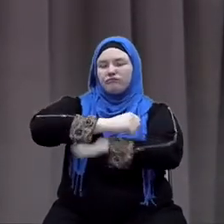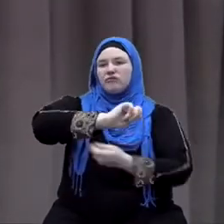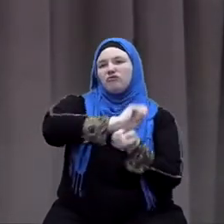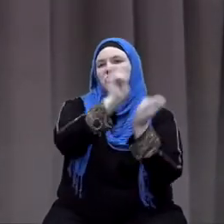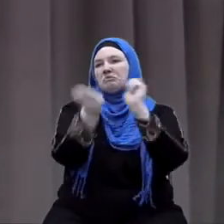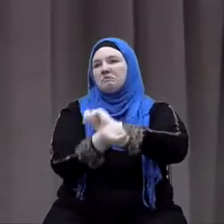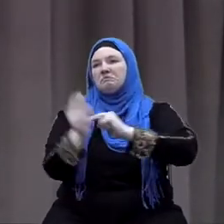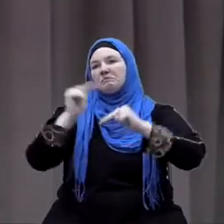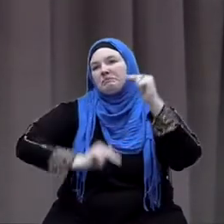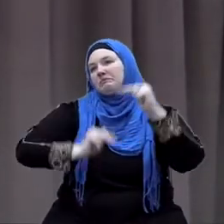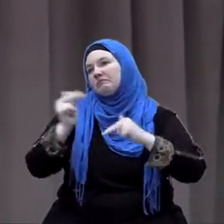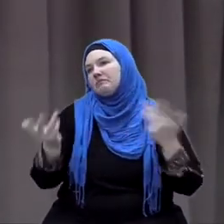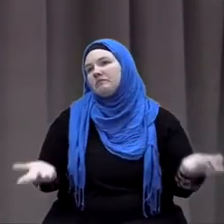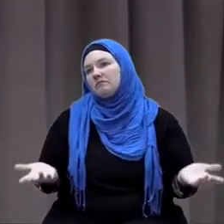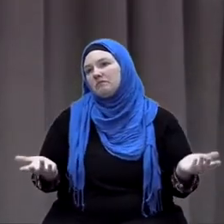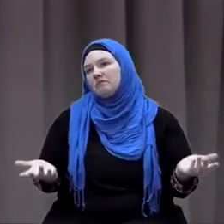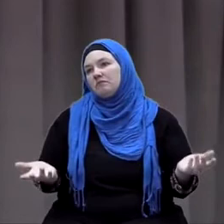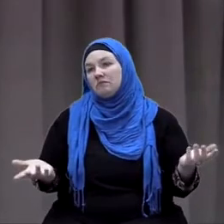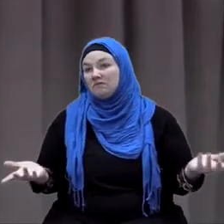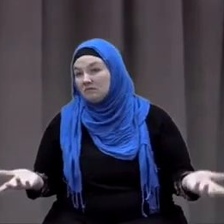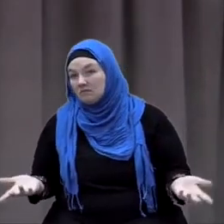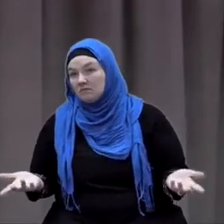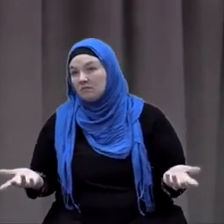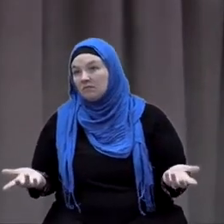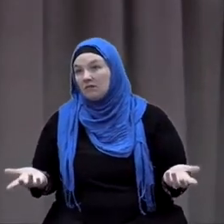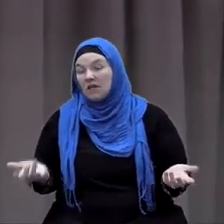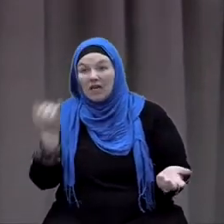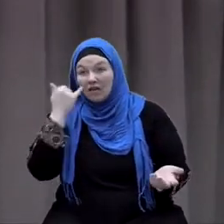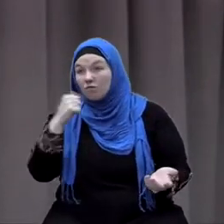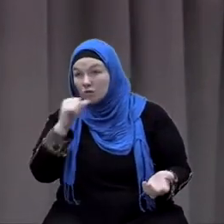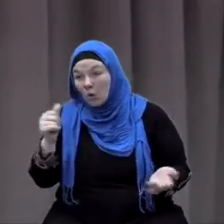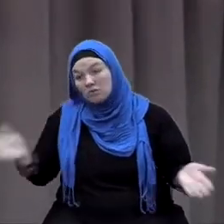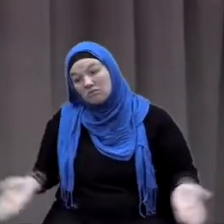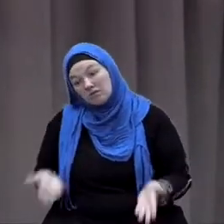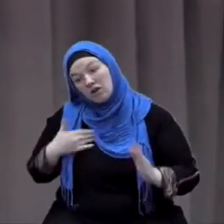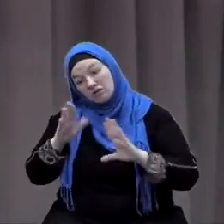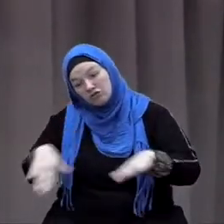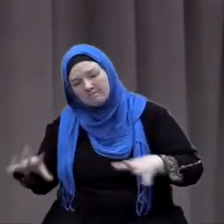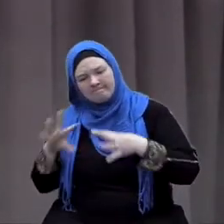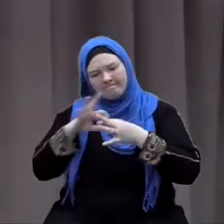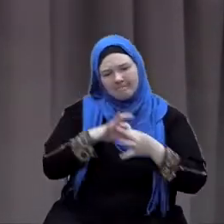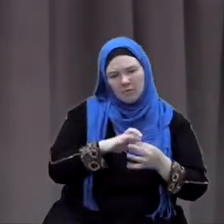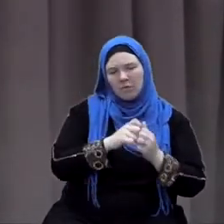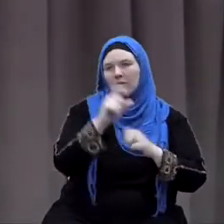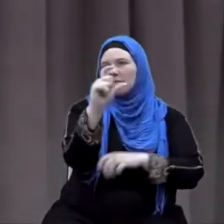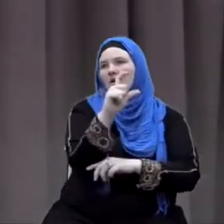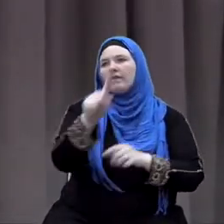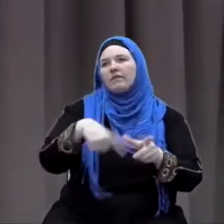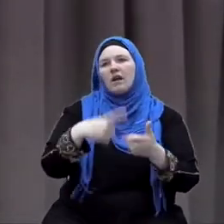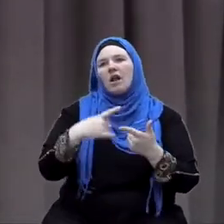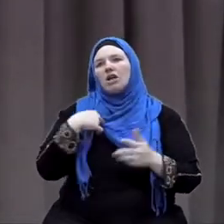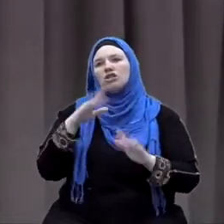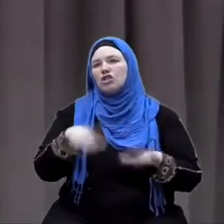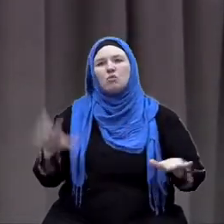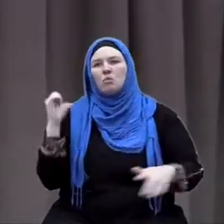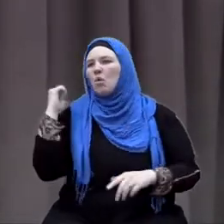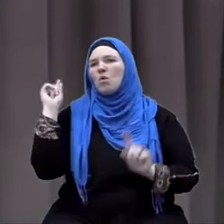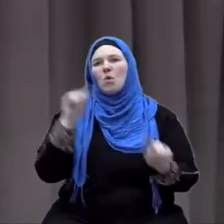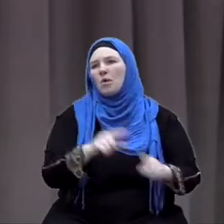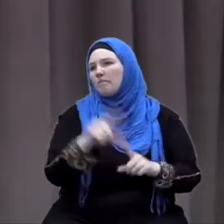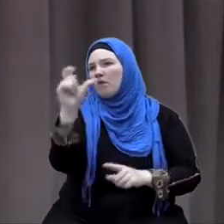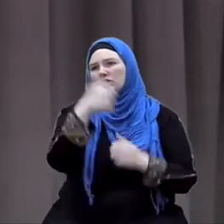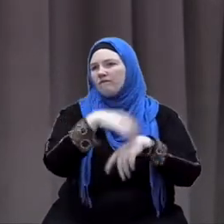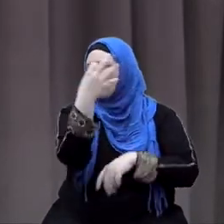or will be turned like youth clubs? We need to guarantee and secure that our children